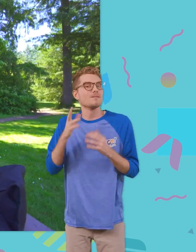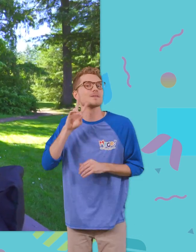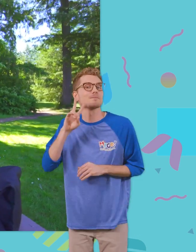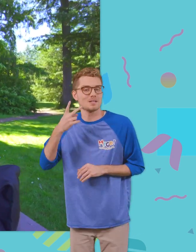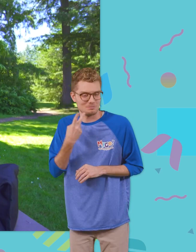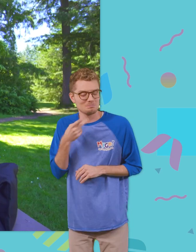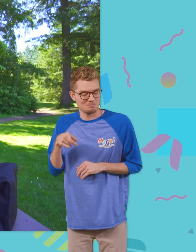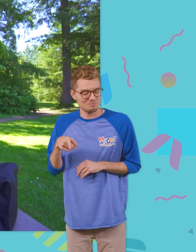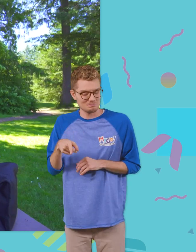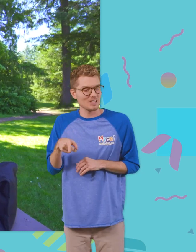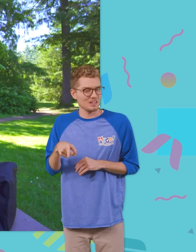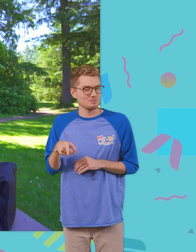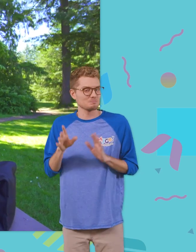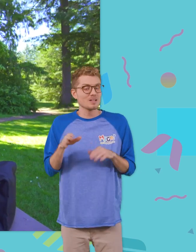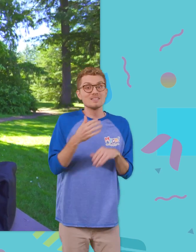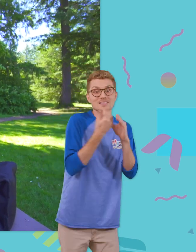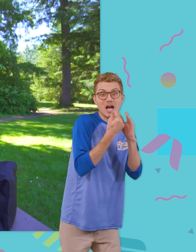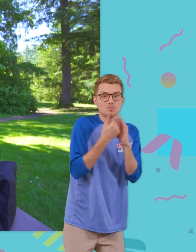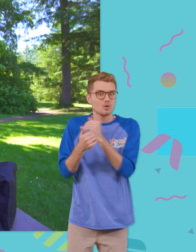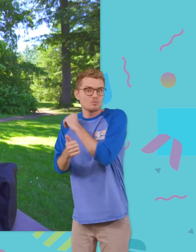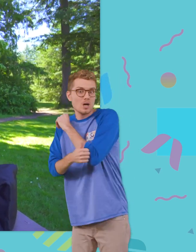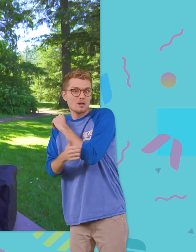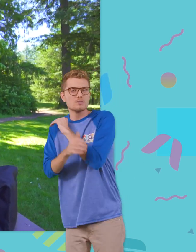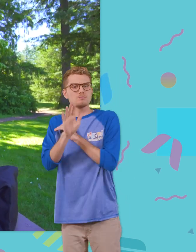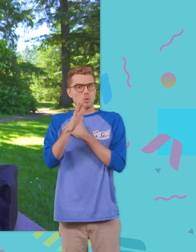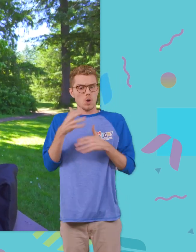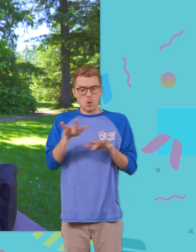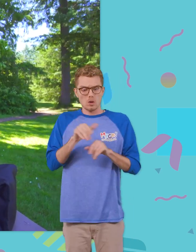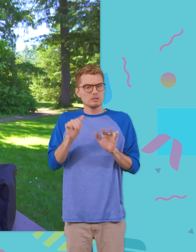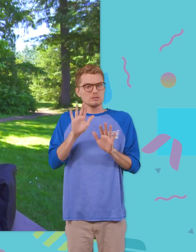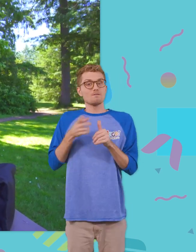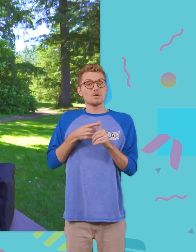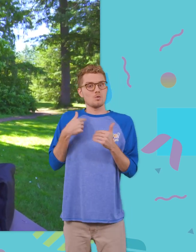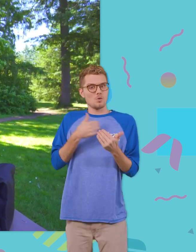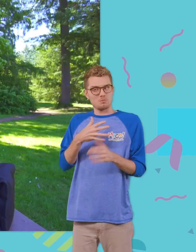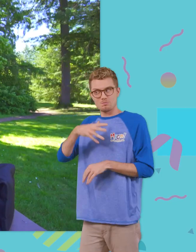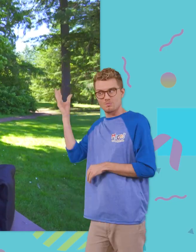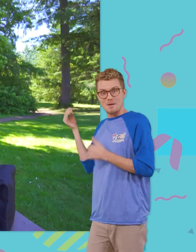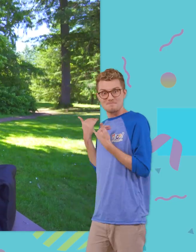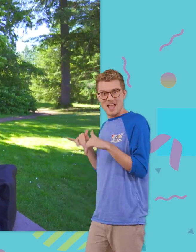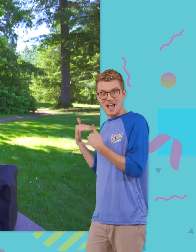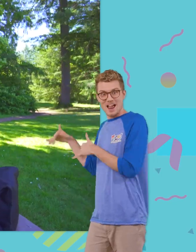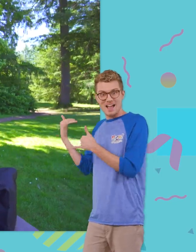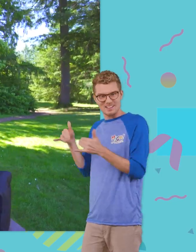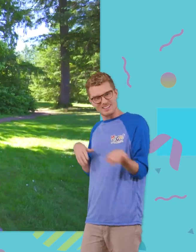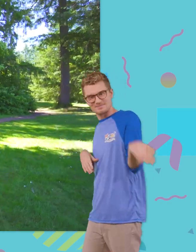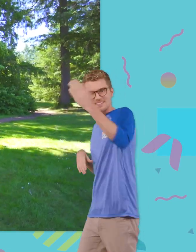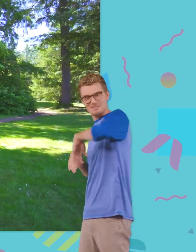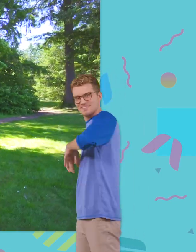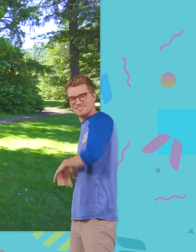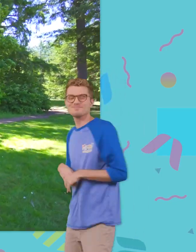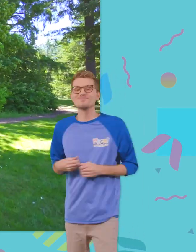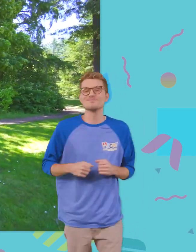And we have some vegetables, a sandwich, crackers. But we'll get to this in a little bit. Let's go play first. Come